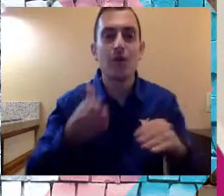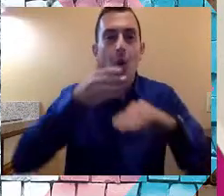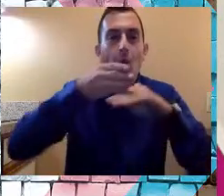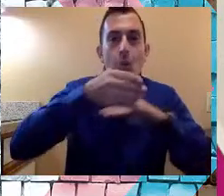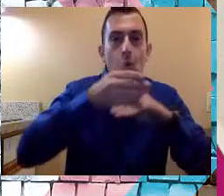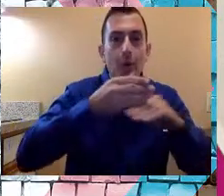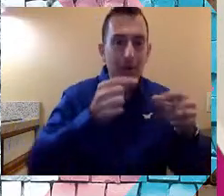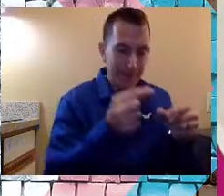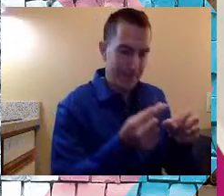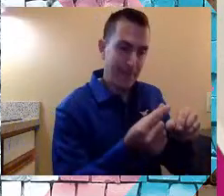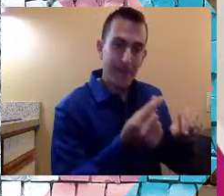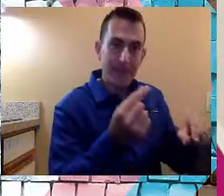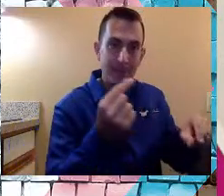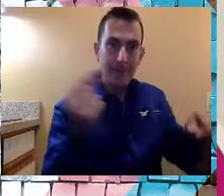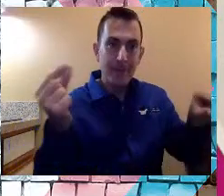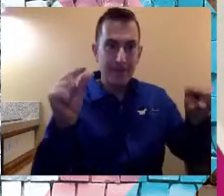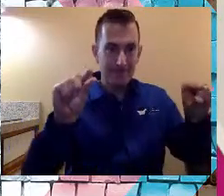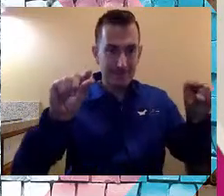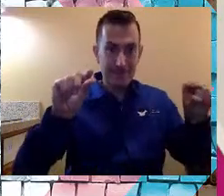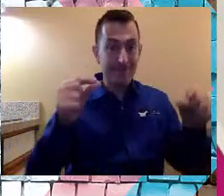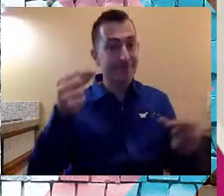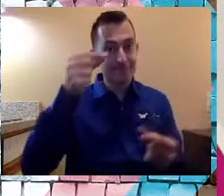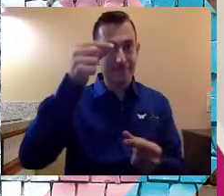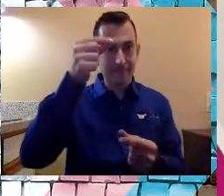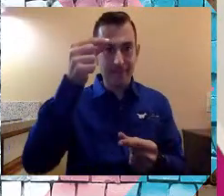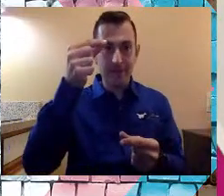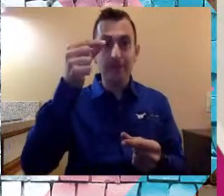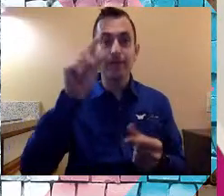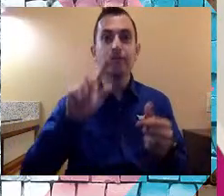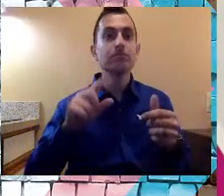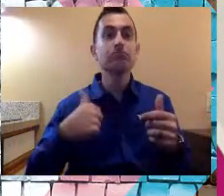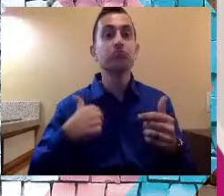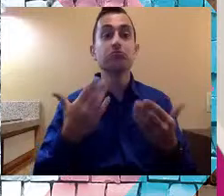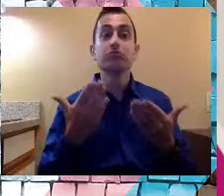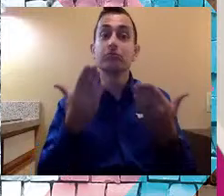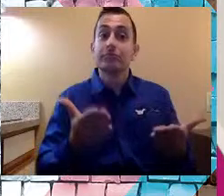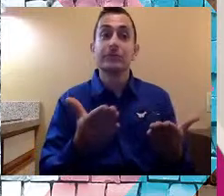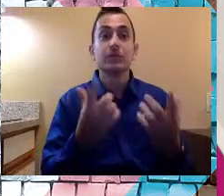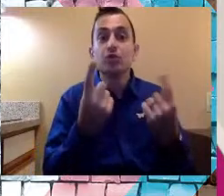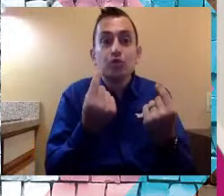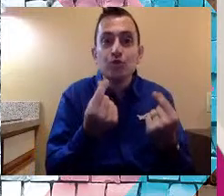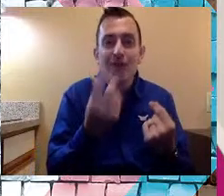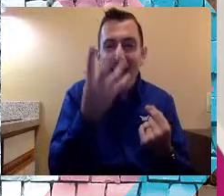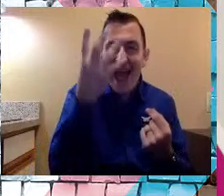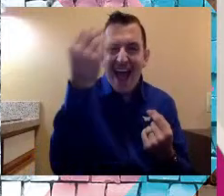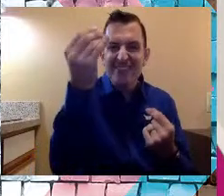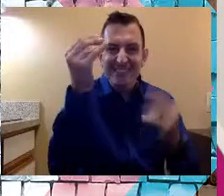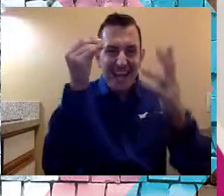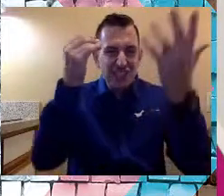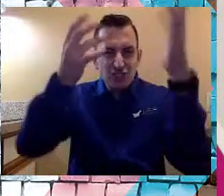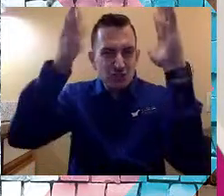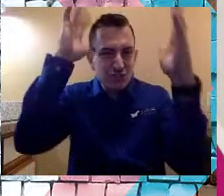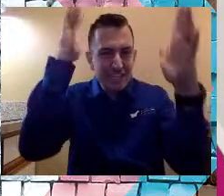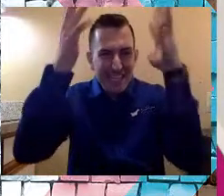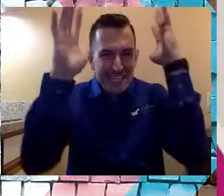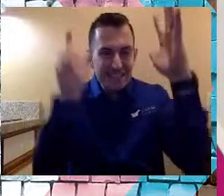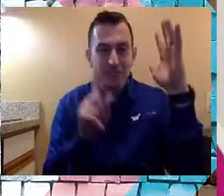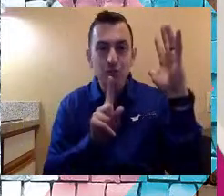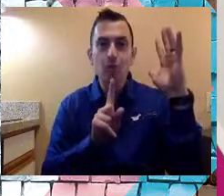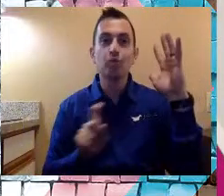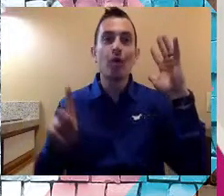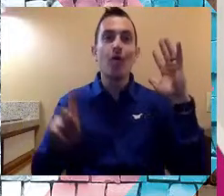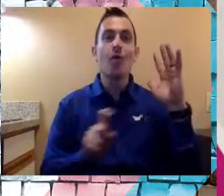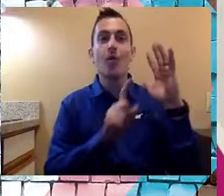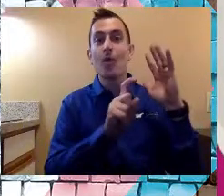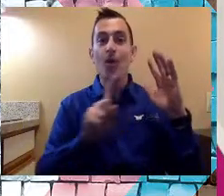different sticks here. And I suggest you go on a nature walk. You could go in your yard, or you could walk